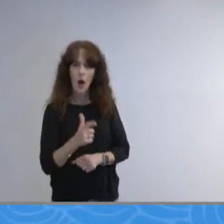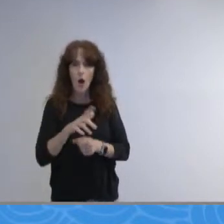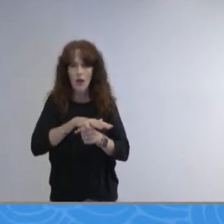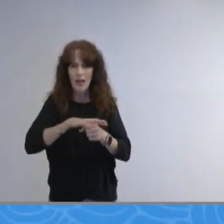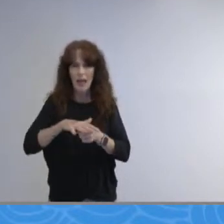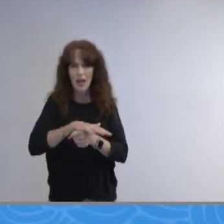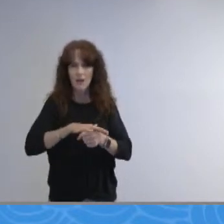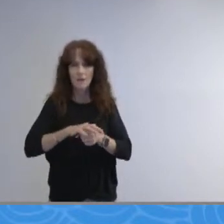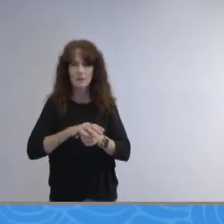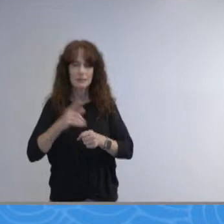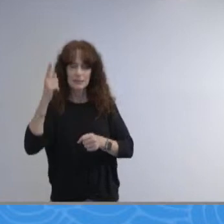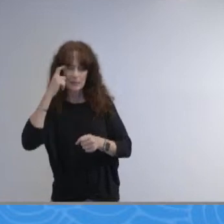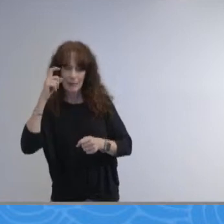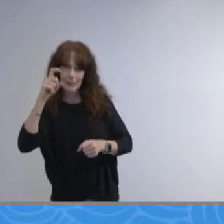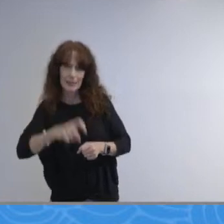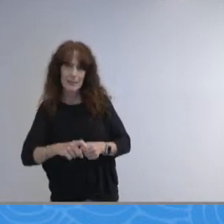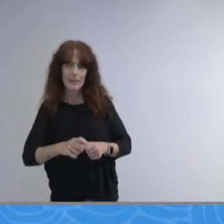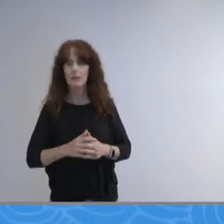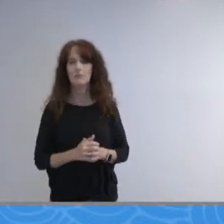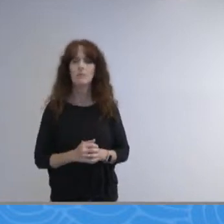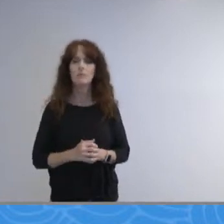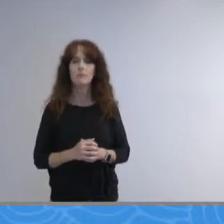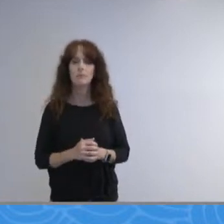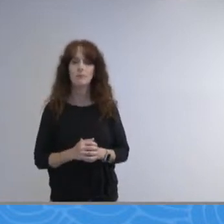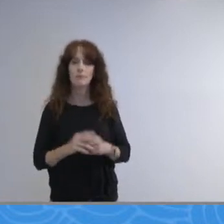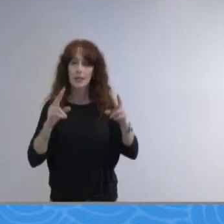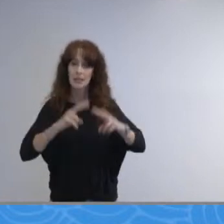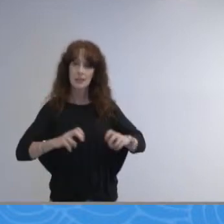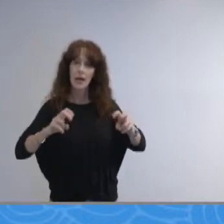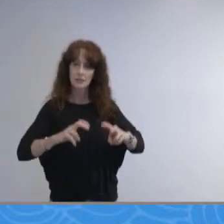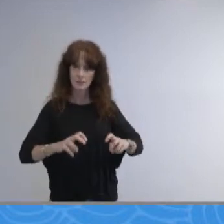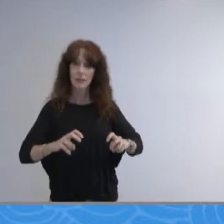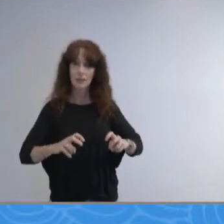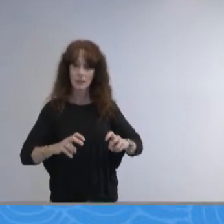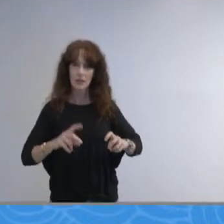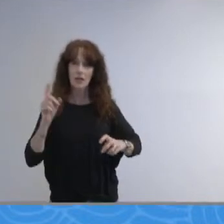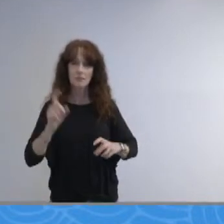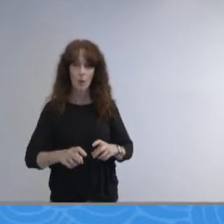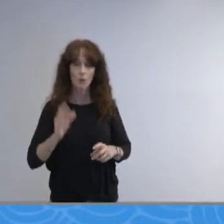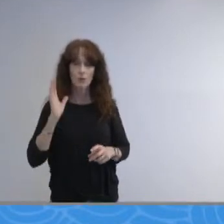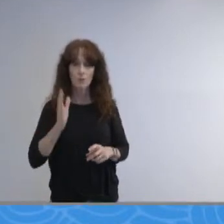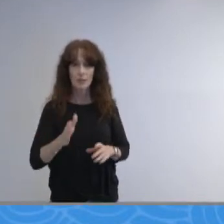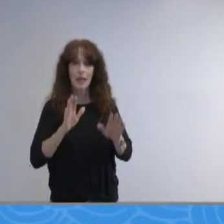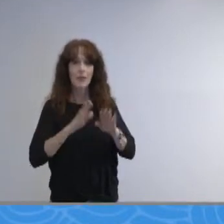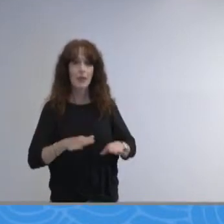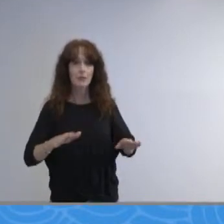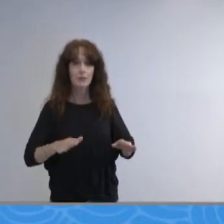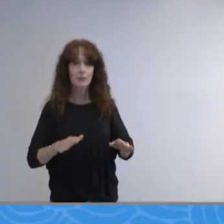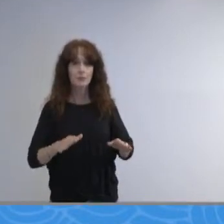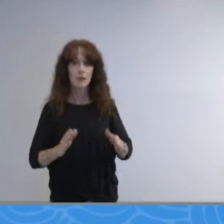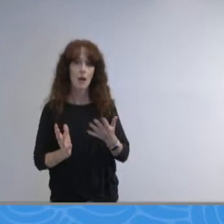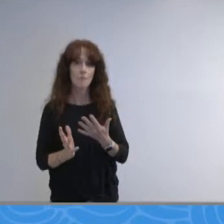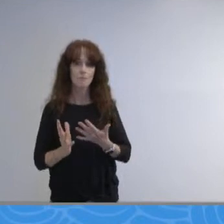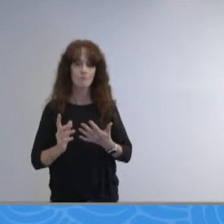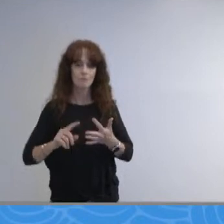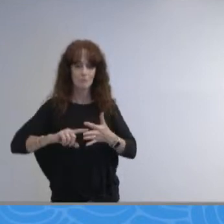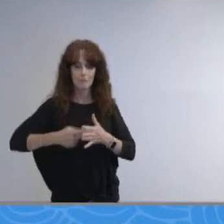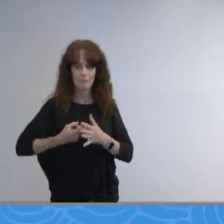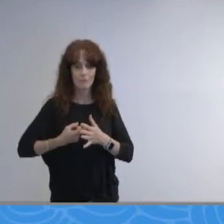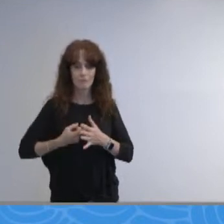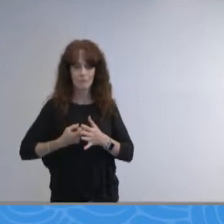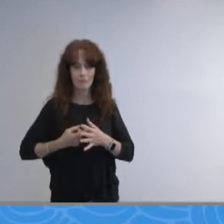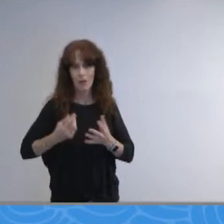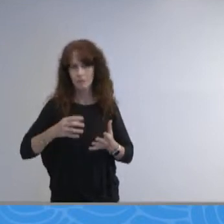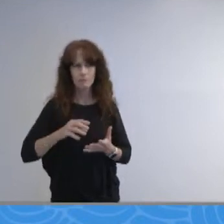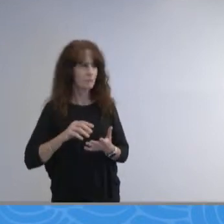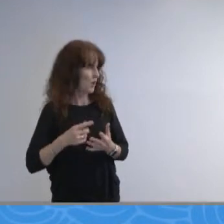of suspected need. The assessment is supposed to be in the child's primary language.